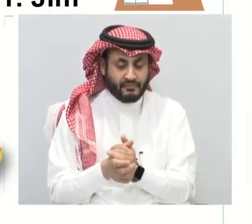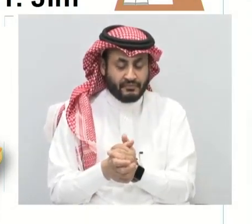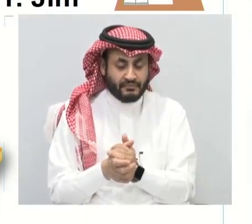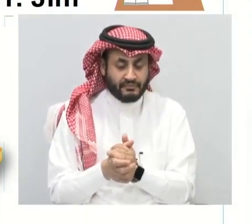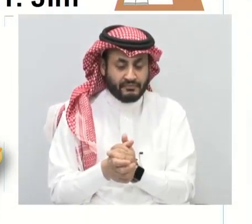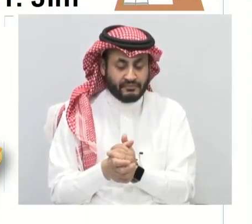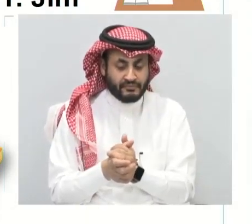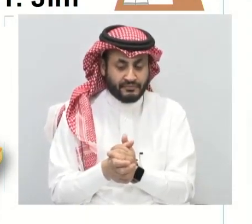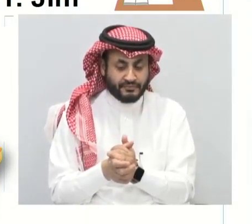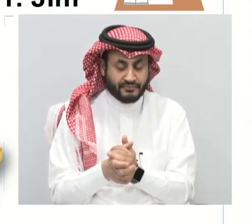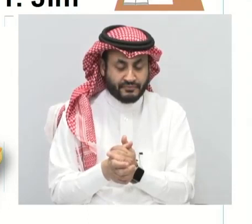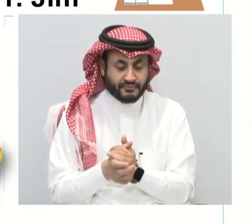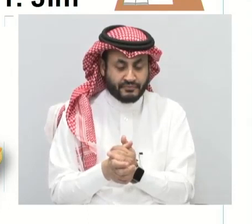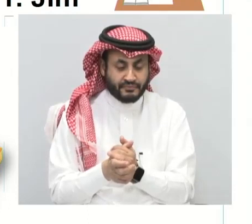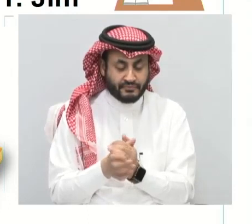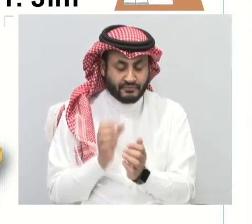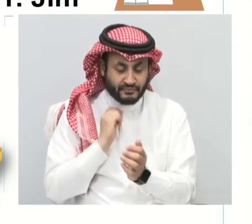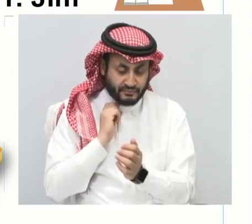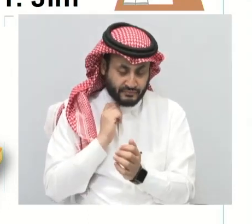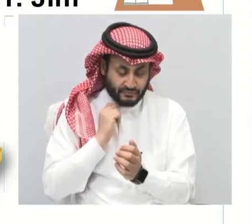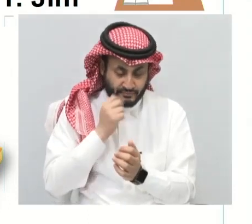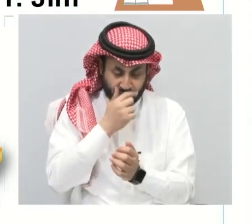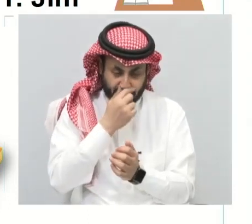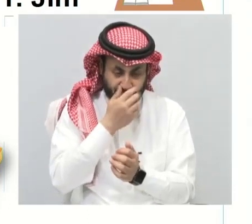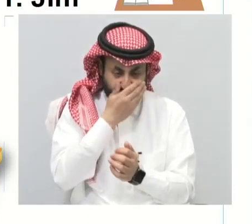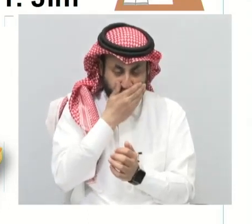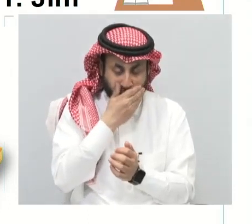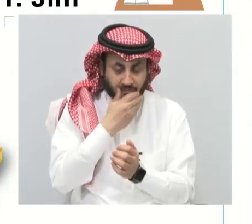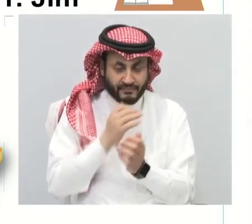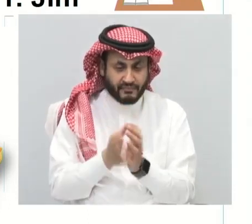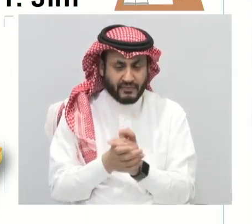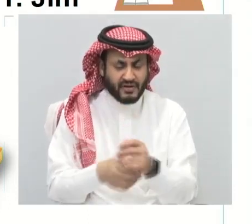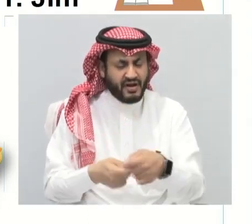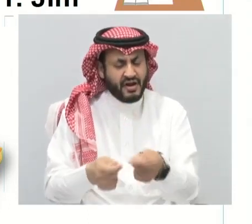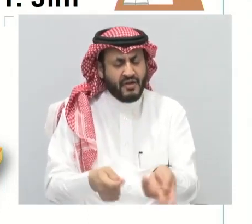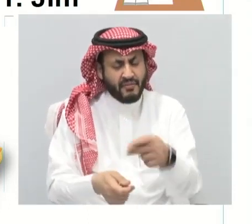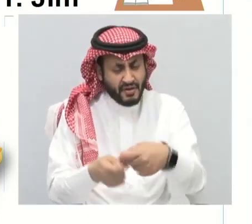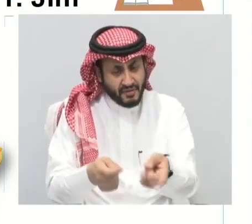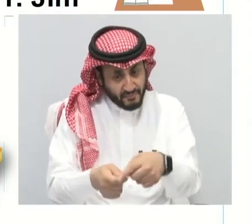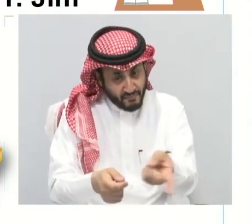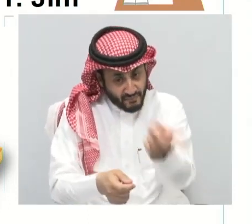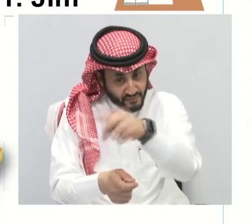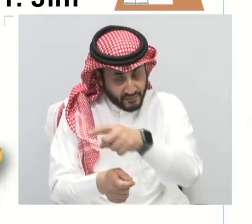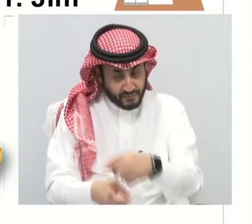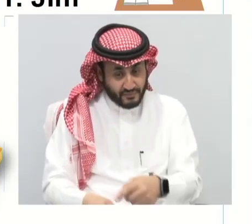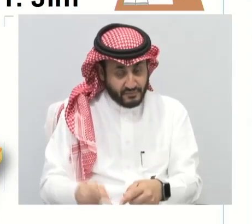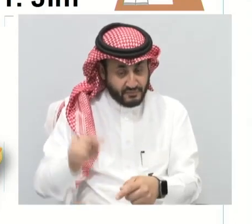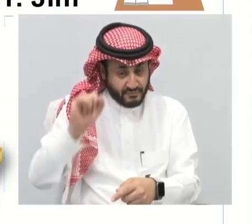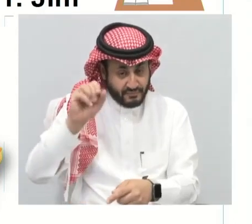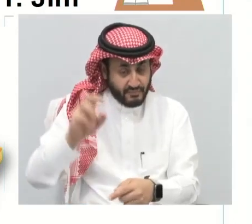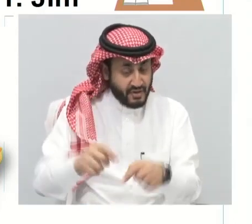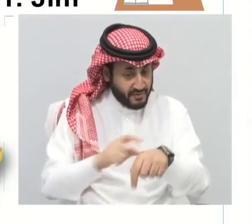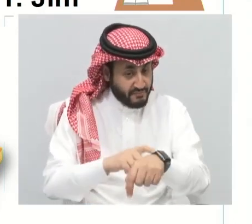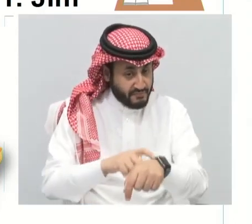his friend Jason to buy some snacks for tomorrow. Here for tomorrow, we are answering